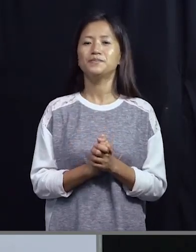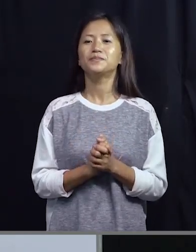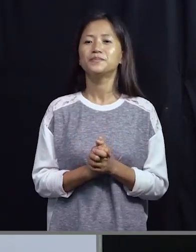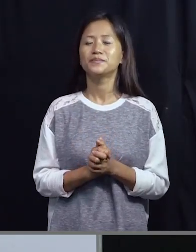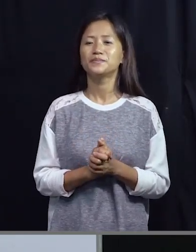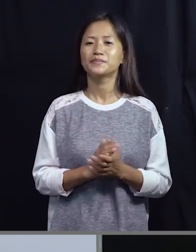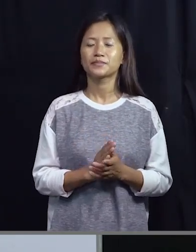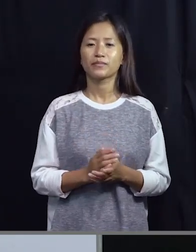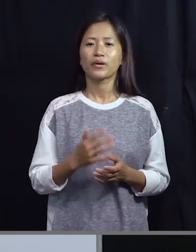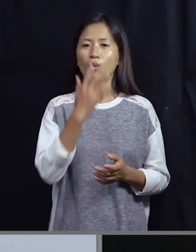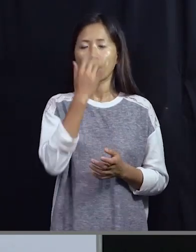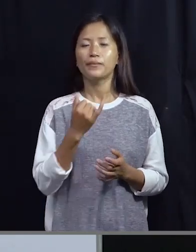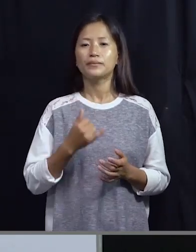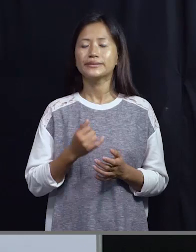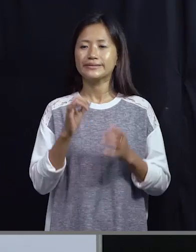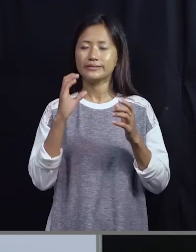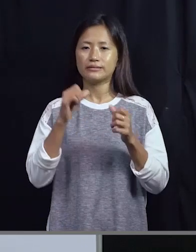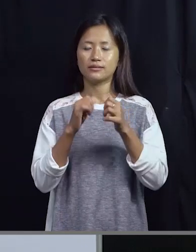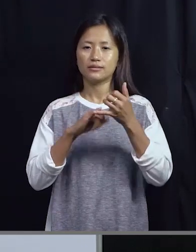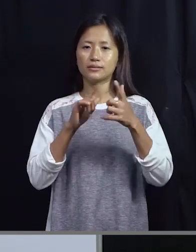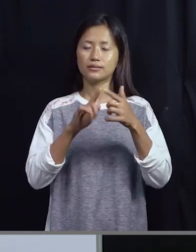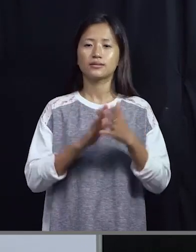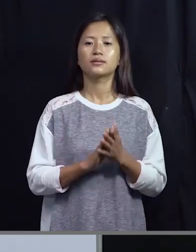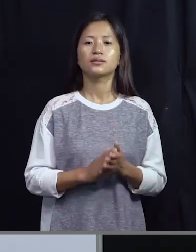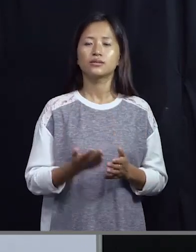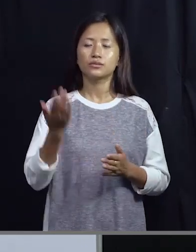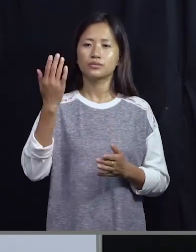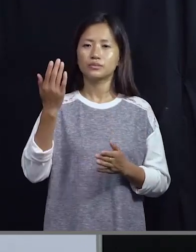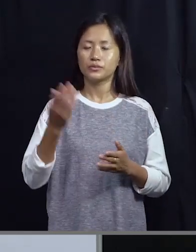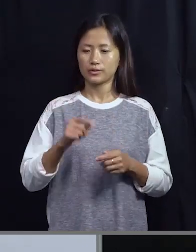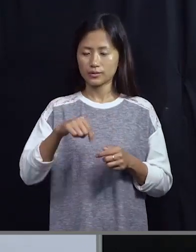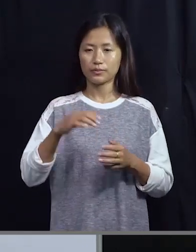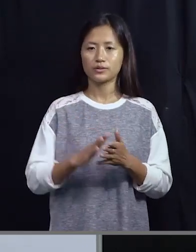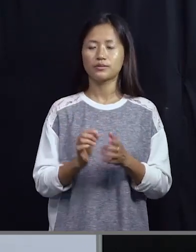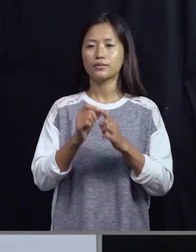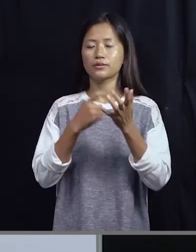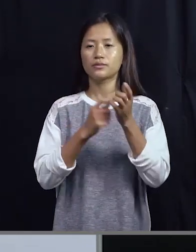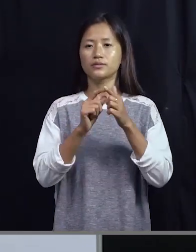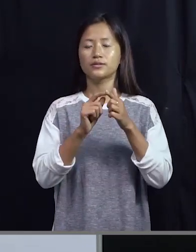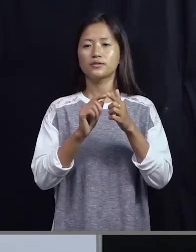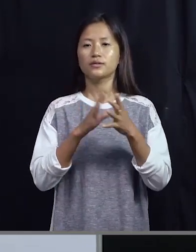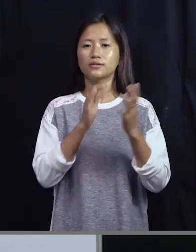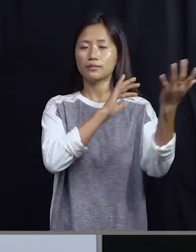or unidirectional. While in case of eukaryotes, due to the presence of a huge amount of bases,